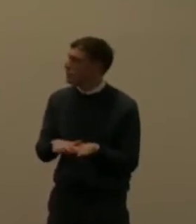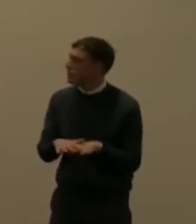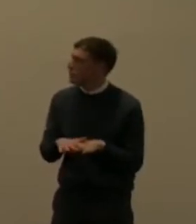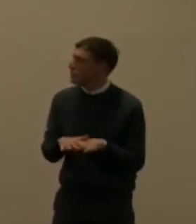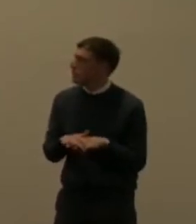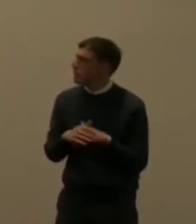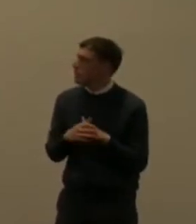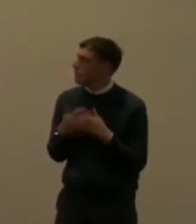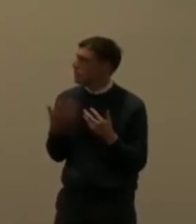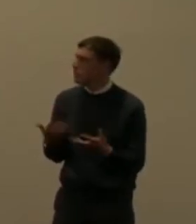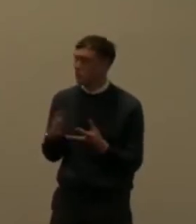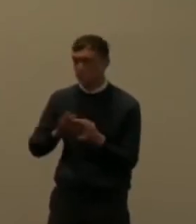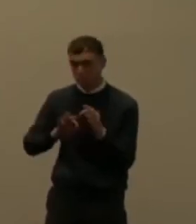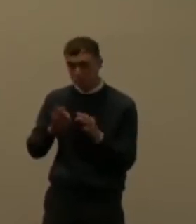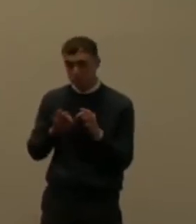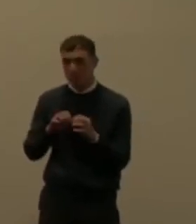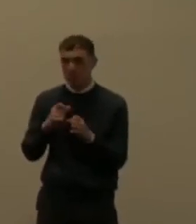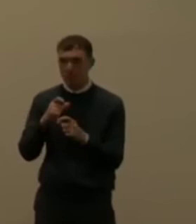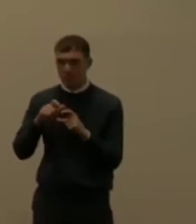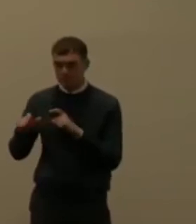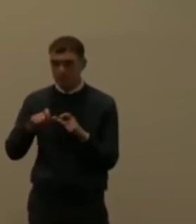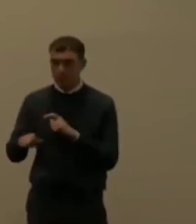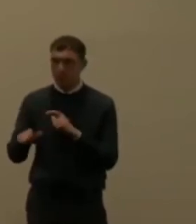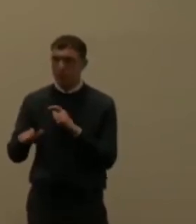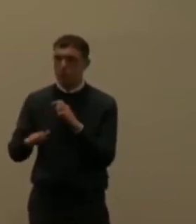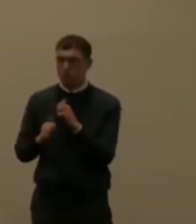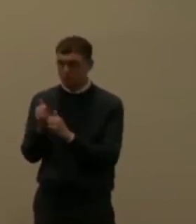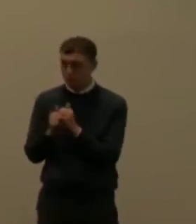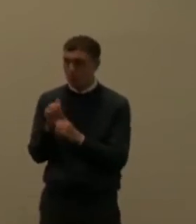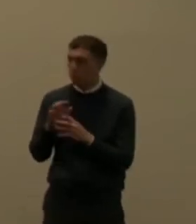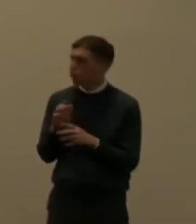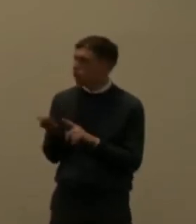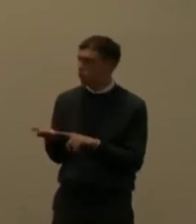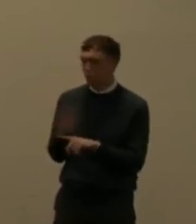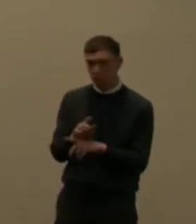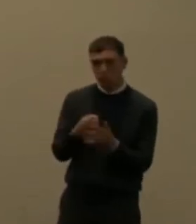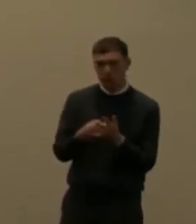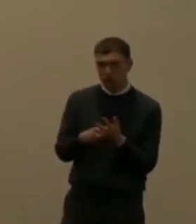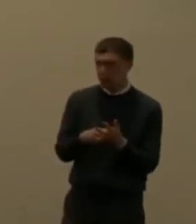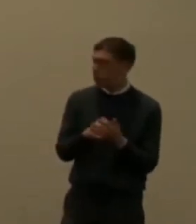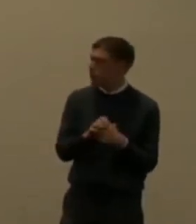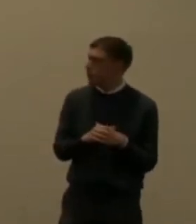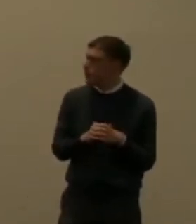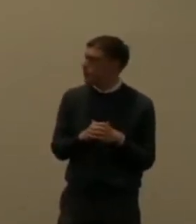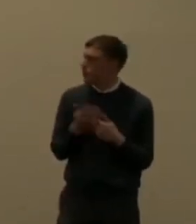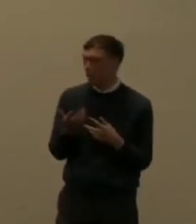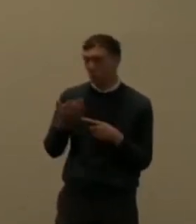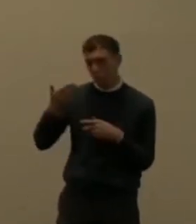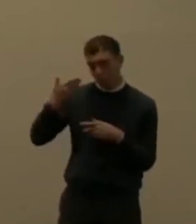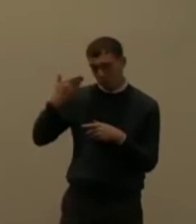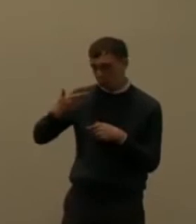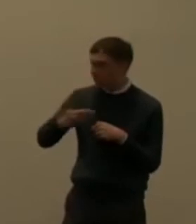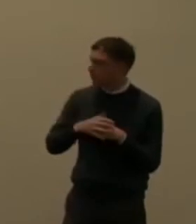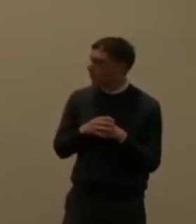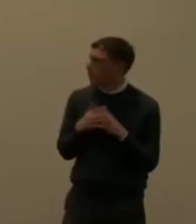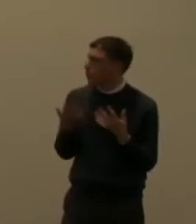have created and configured the continuous integration. We took our code and we published it to a central repository. We have all the history and so on.